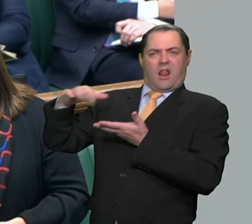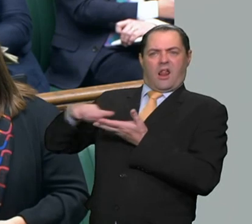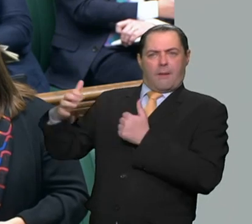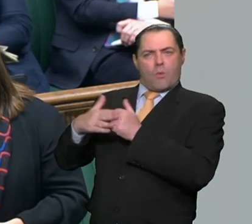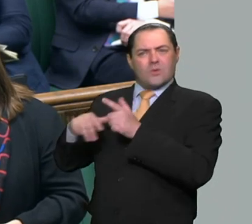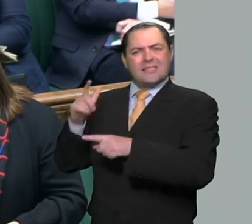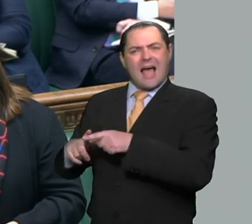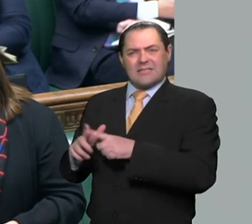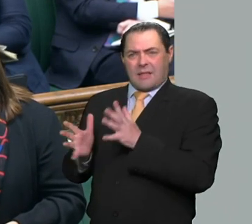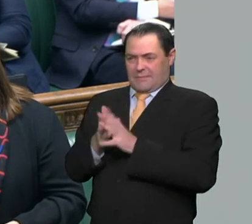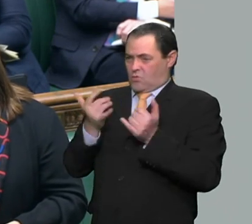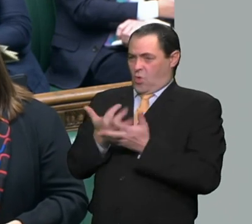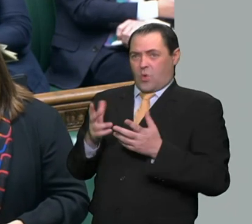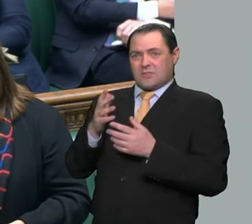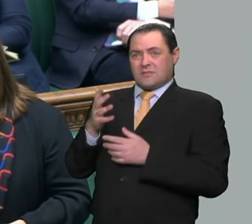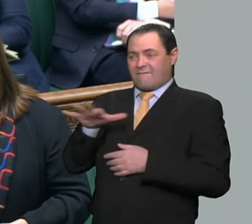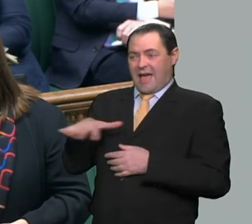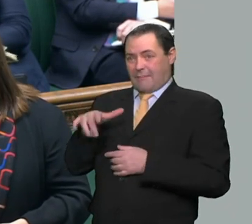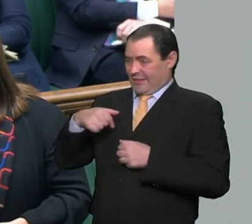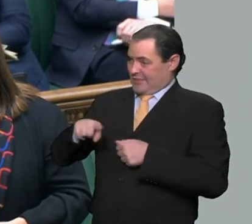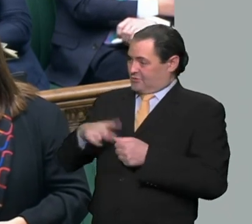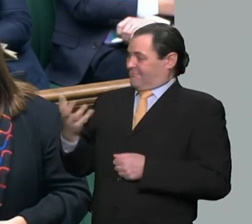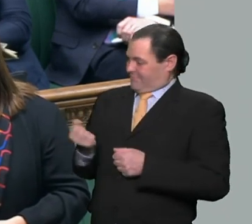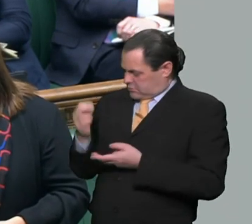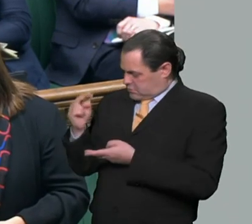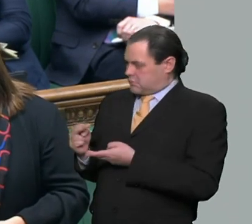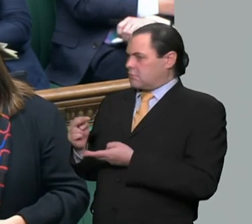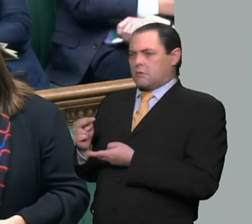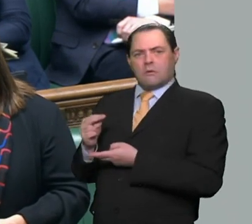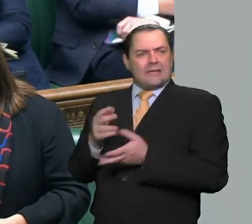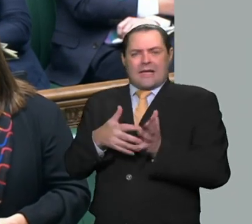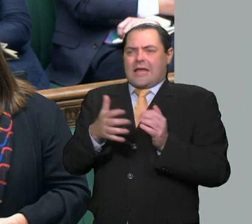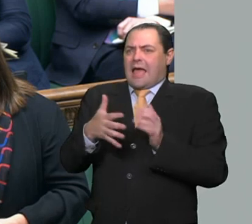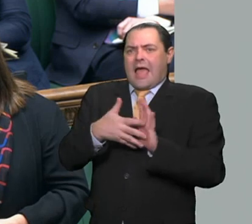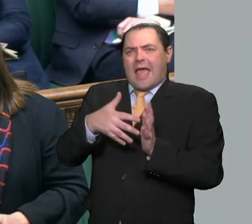families hundreds of pounds worse off next year. Right. Let's be clear, this is a Tory